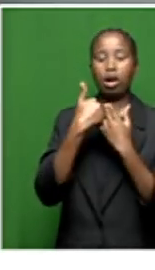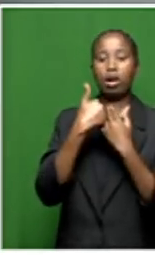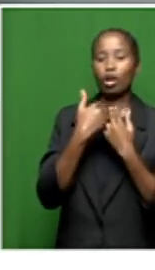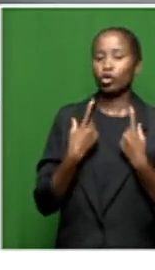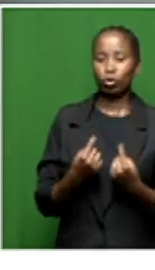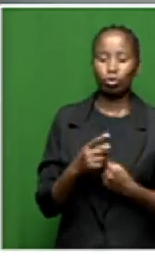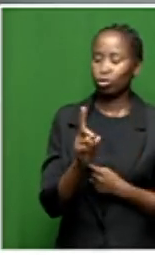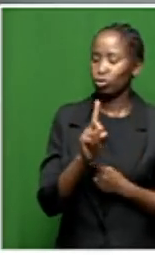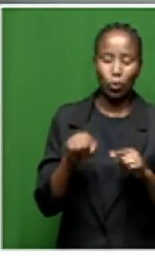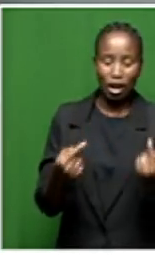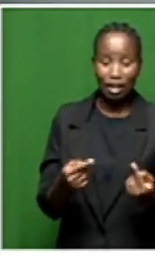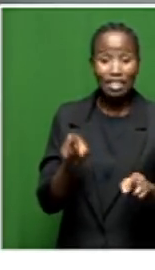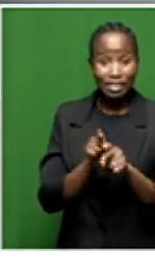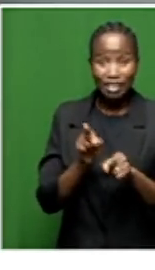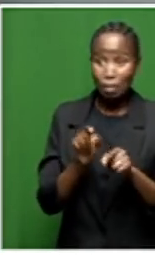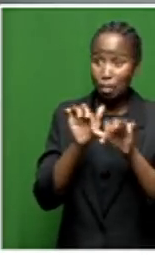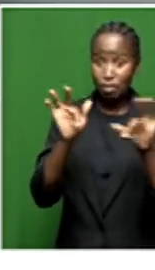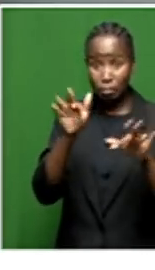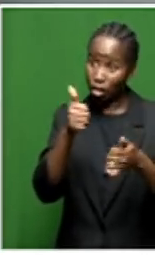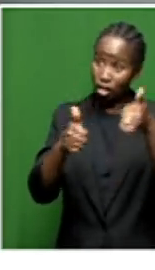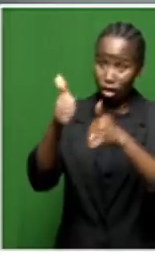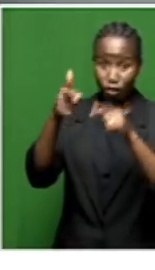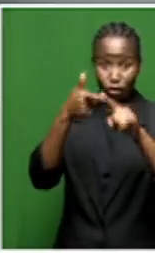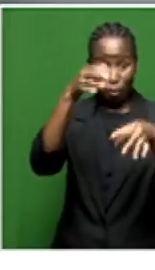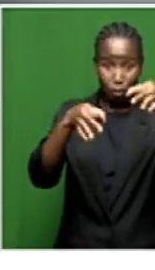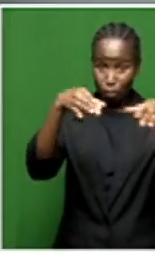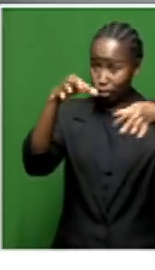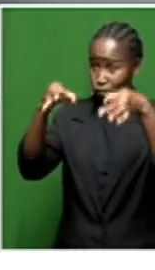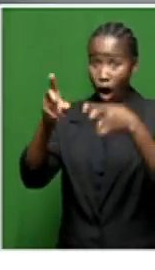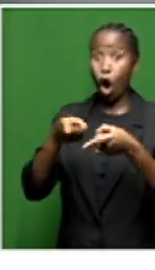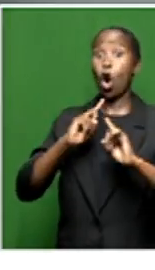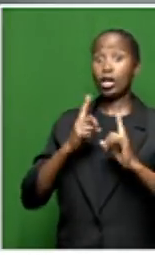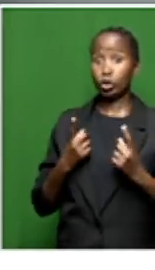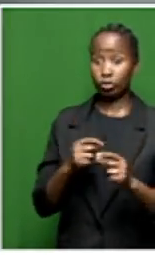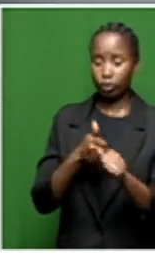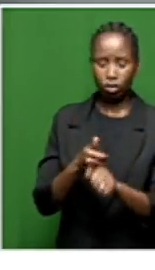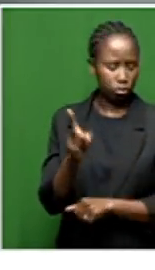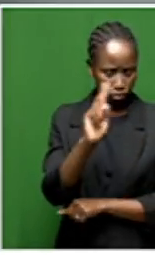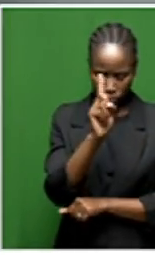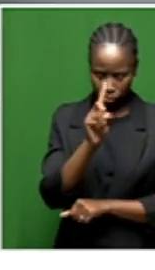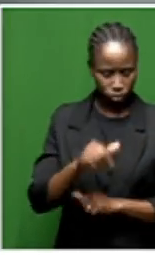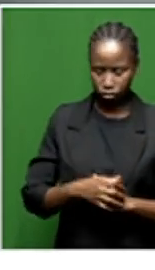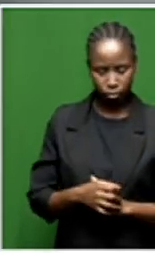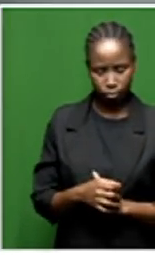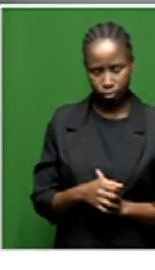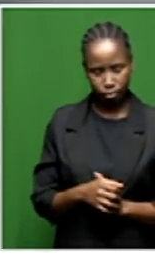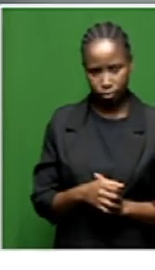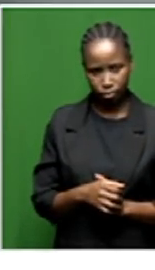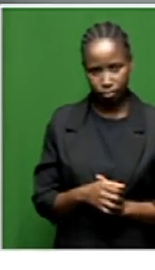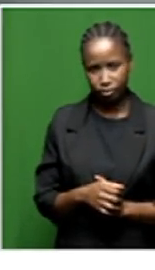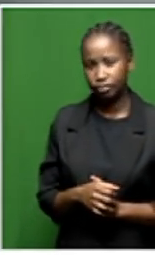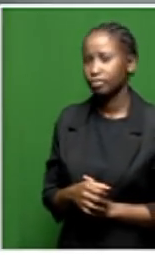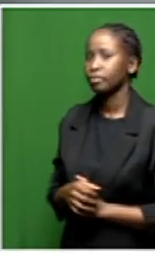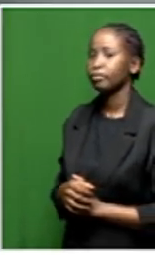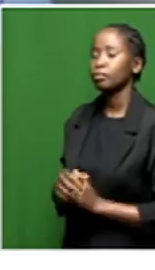not taking instruction from different quarters of political spaces.